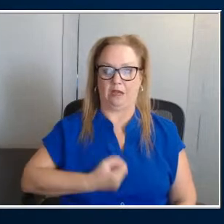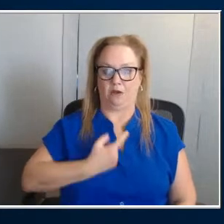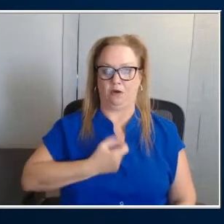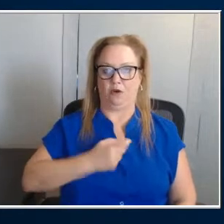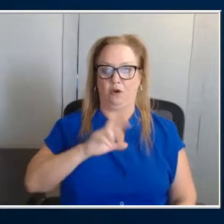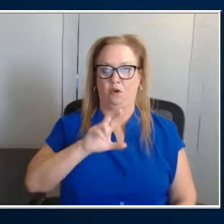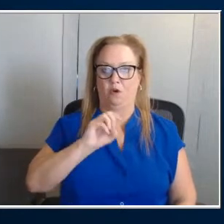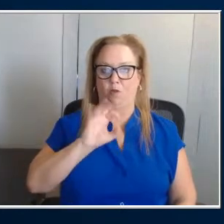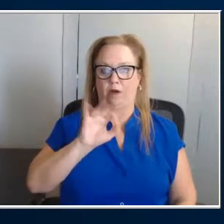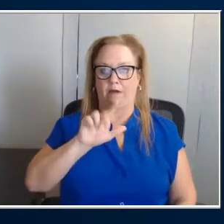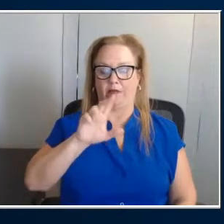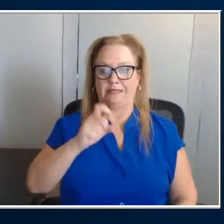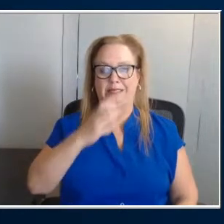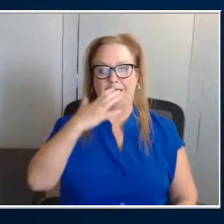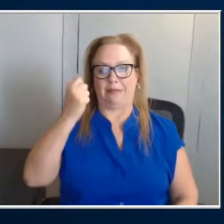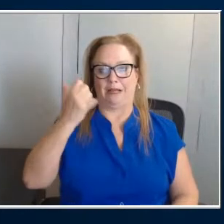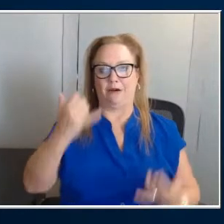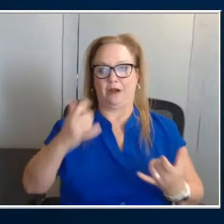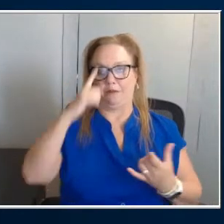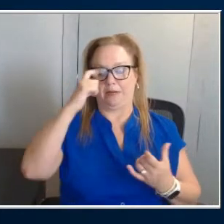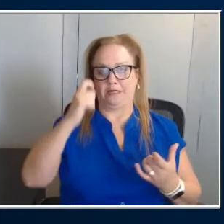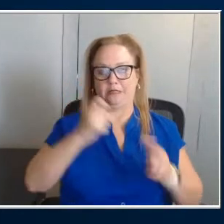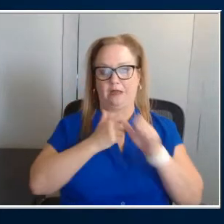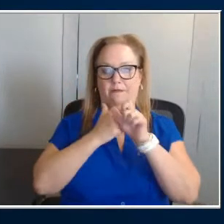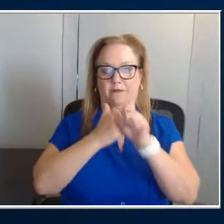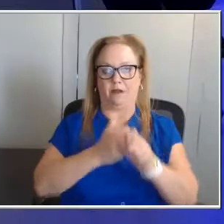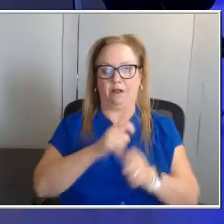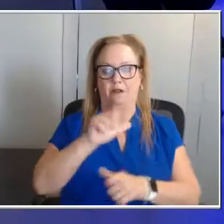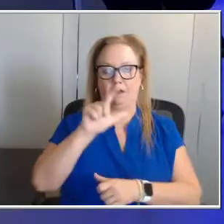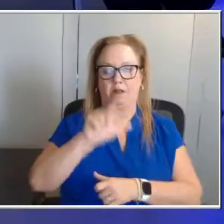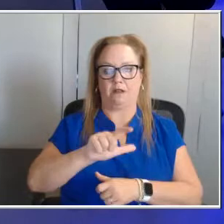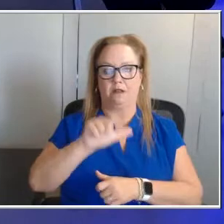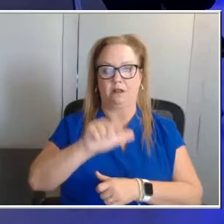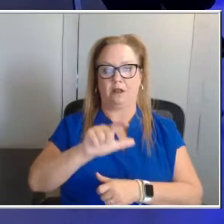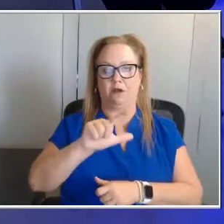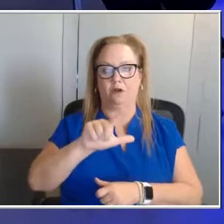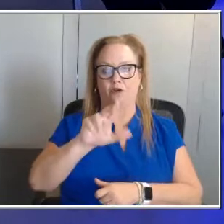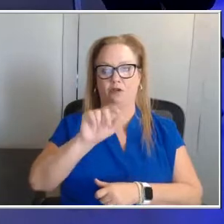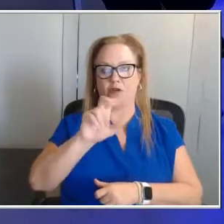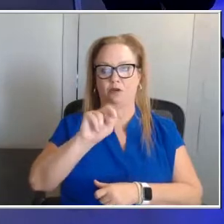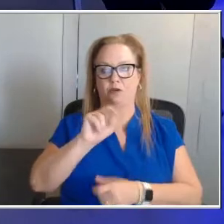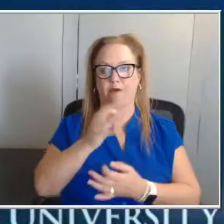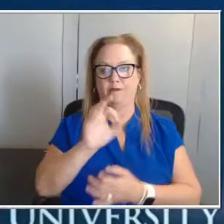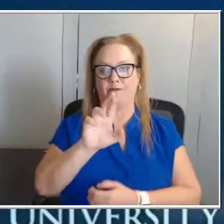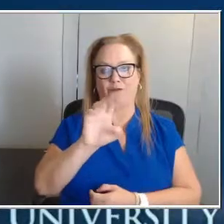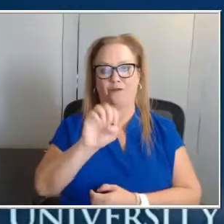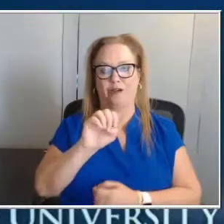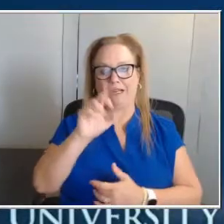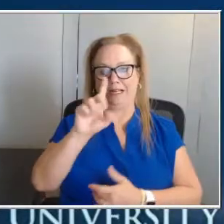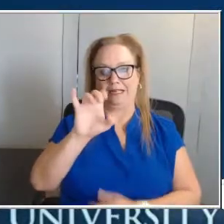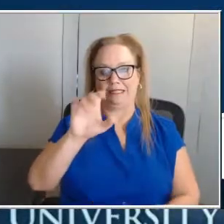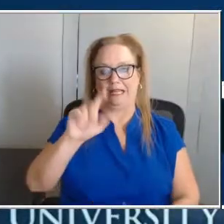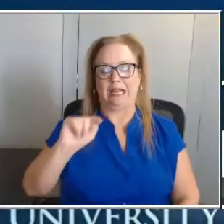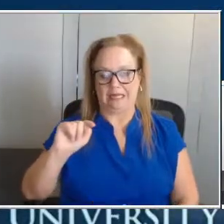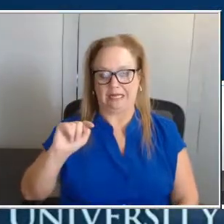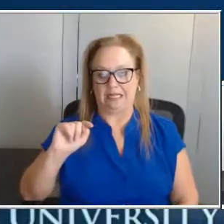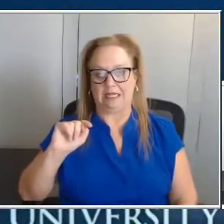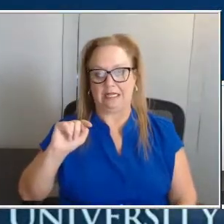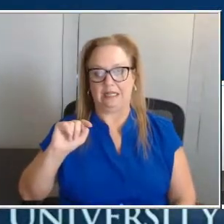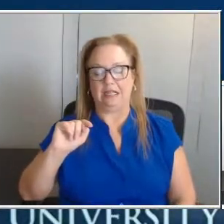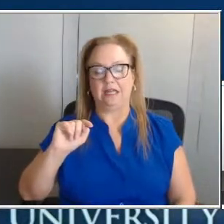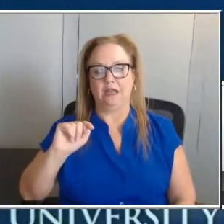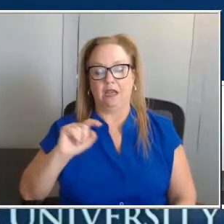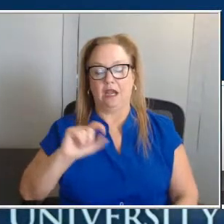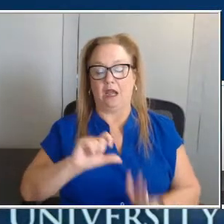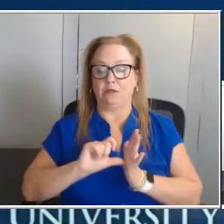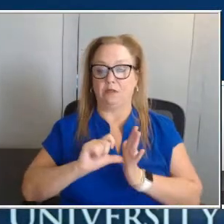better thanks to you guys because I followed my low FODMAP gluten-free diet. But the thing I was impressed